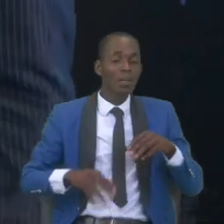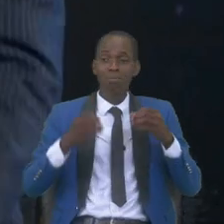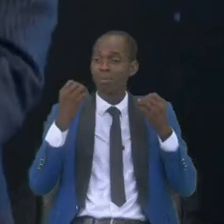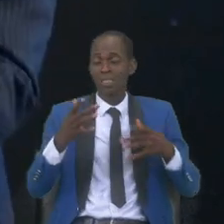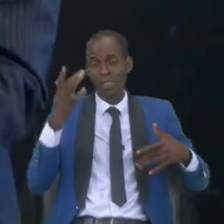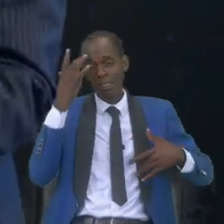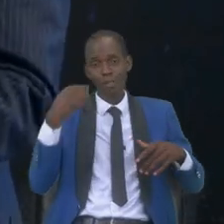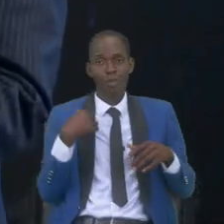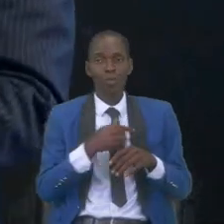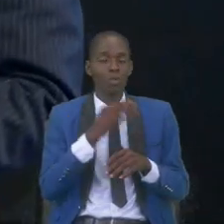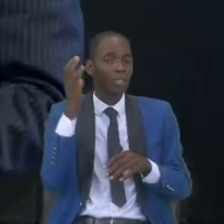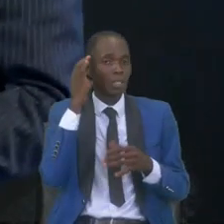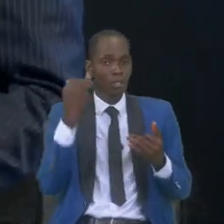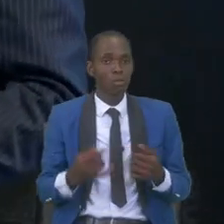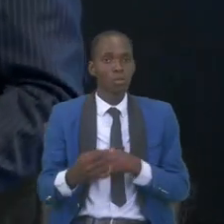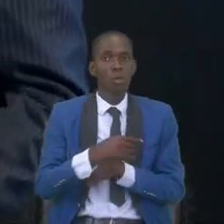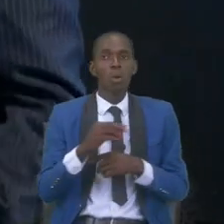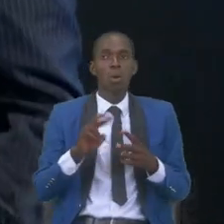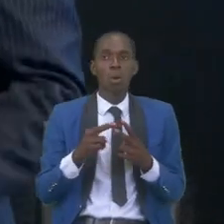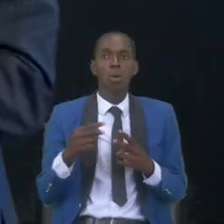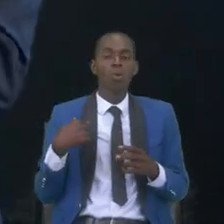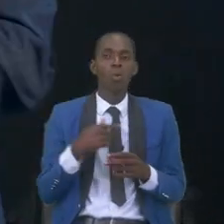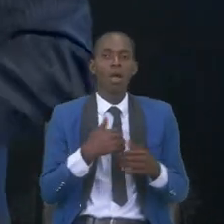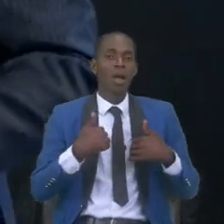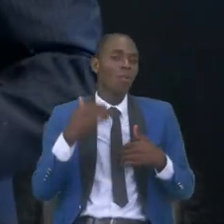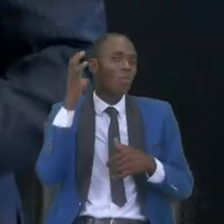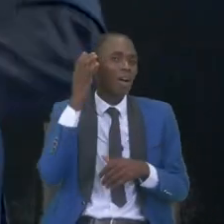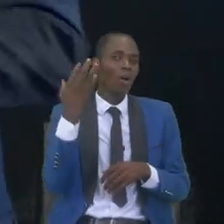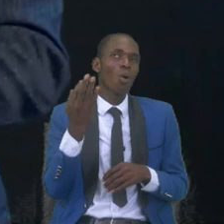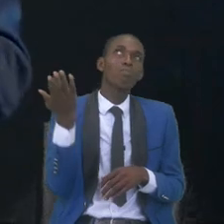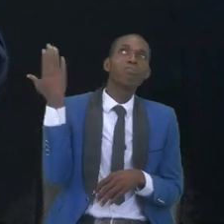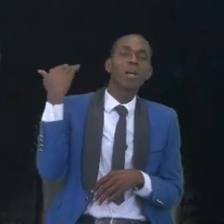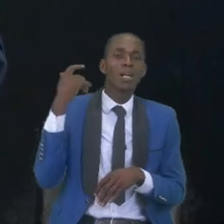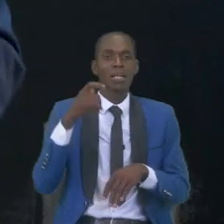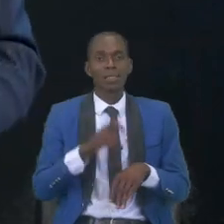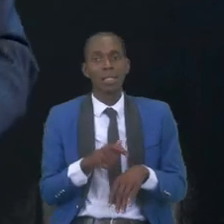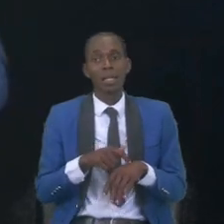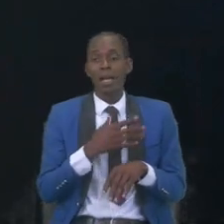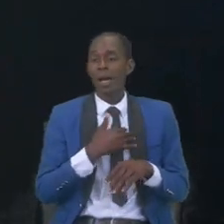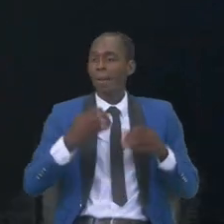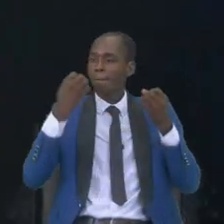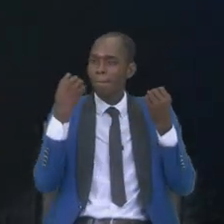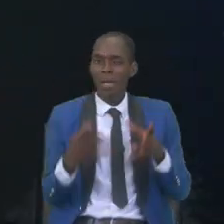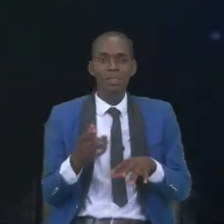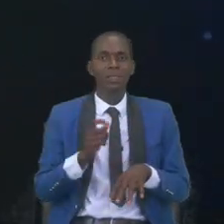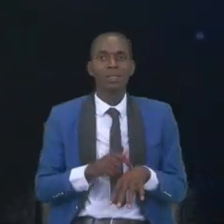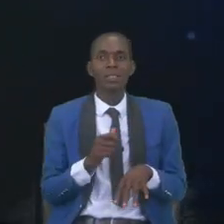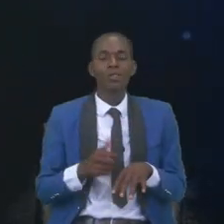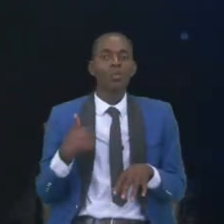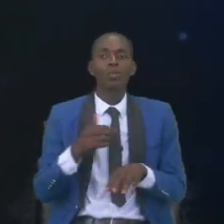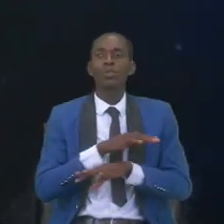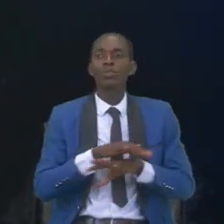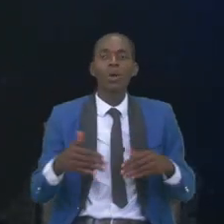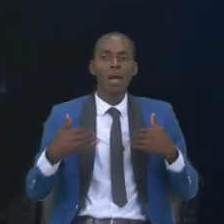hear of today, or we heard of at that time, that were healed. And many times, you know, we didn't have the